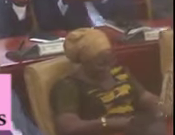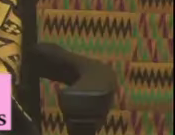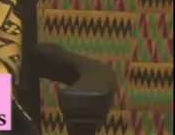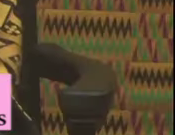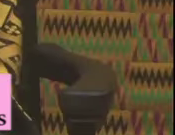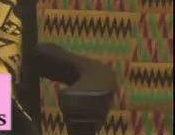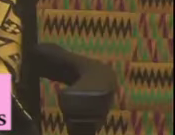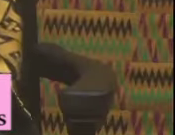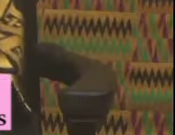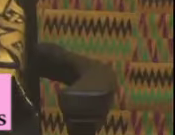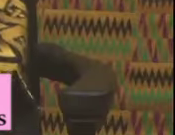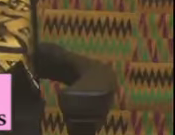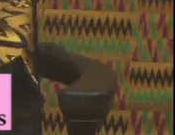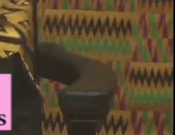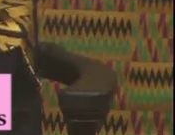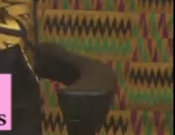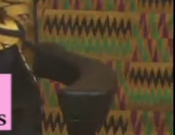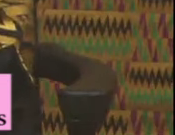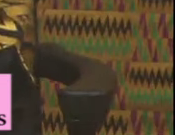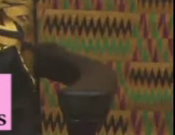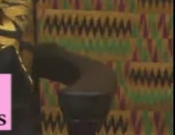Honorable members,